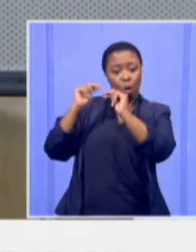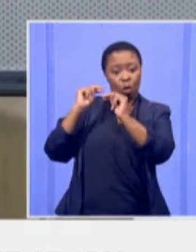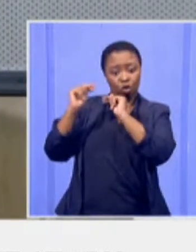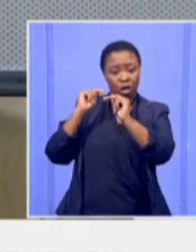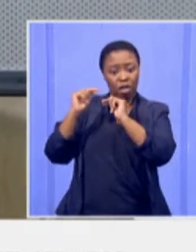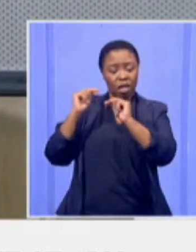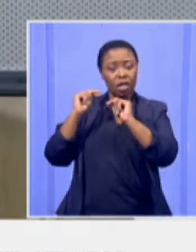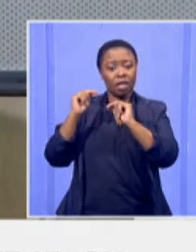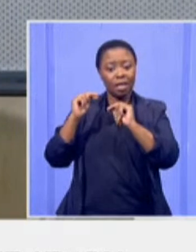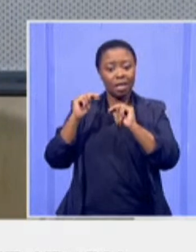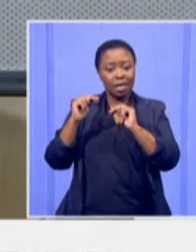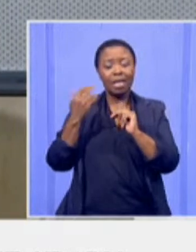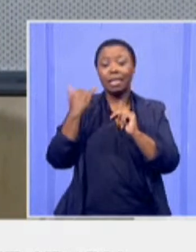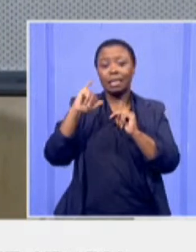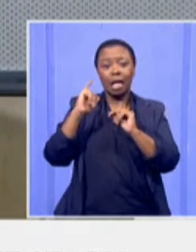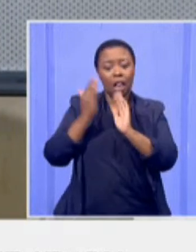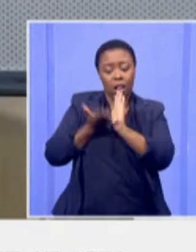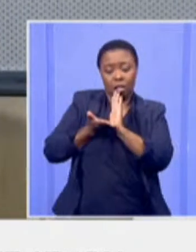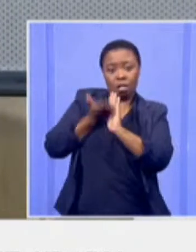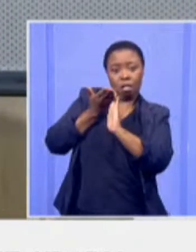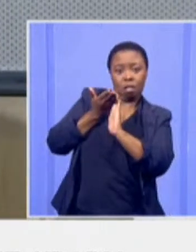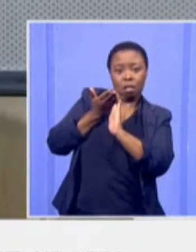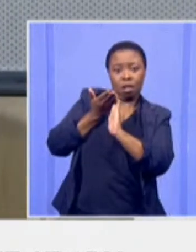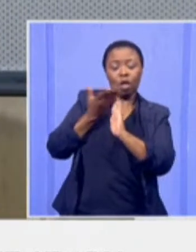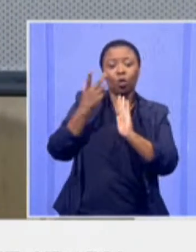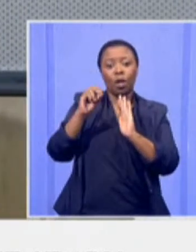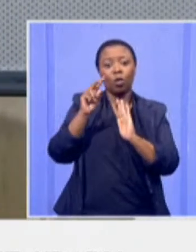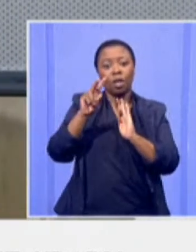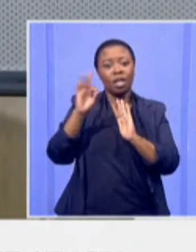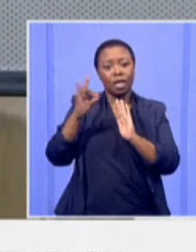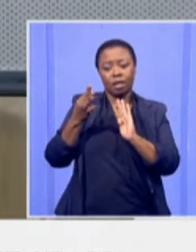not received our increases for 2023 salary increases.